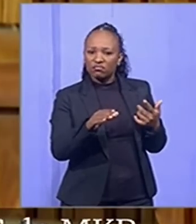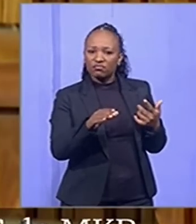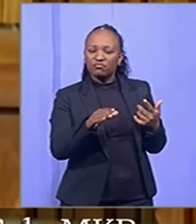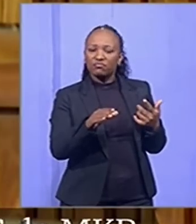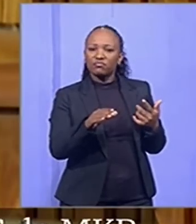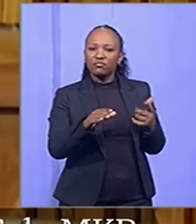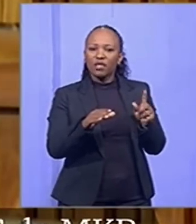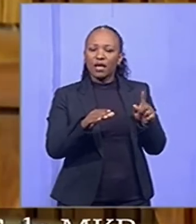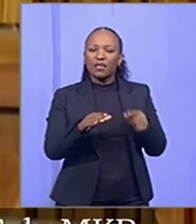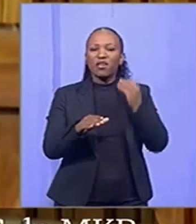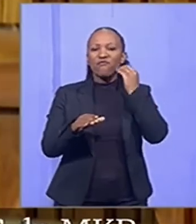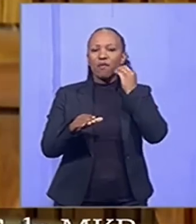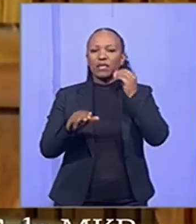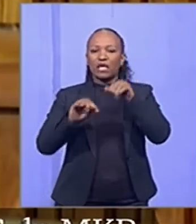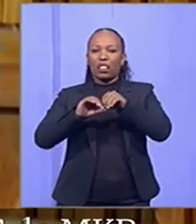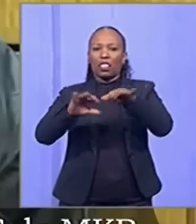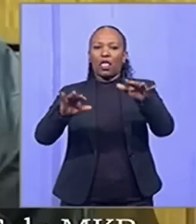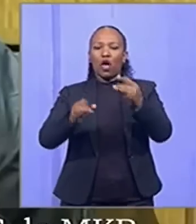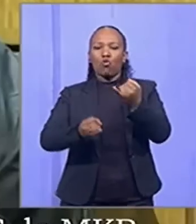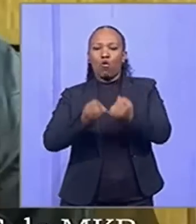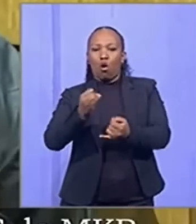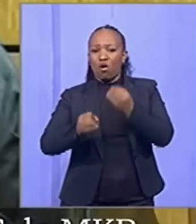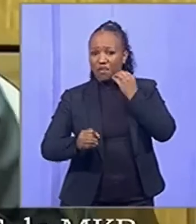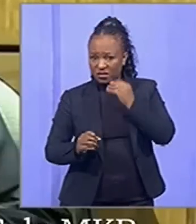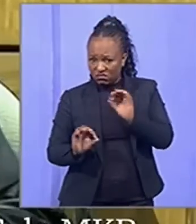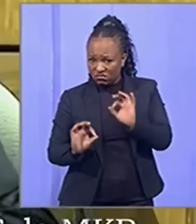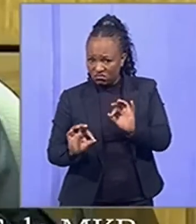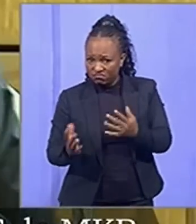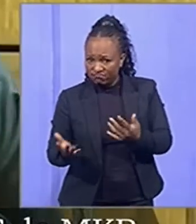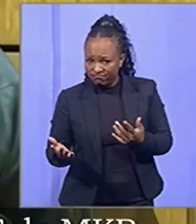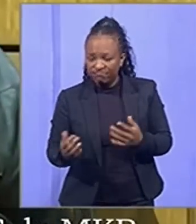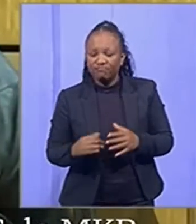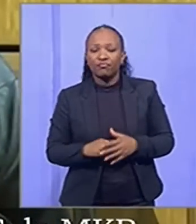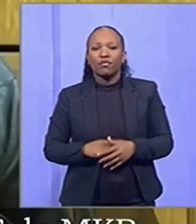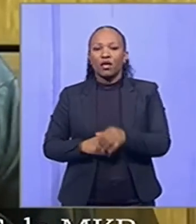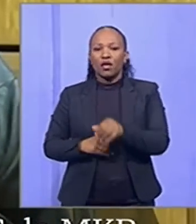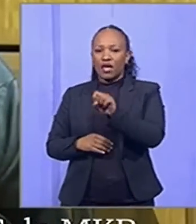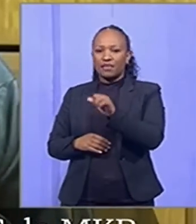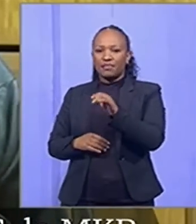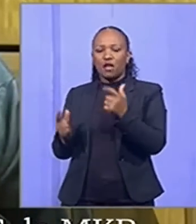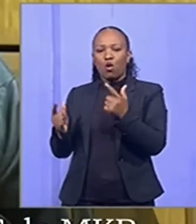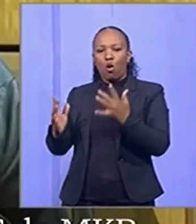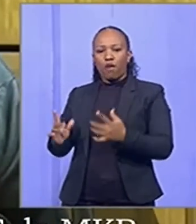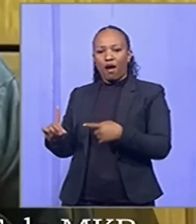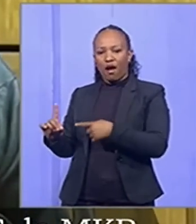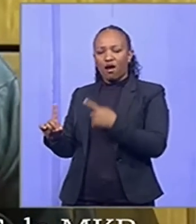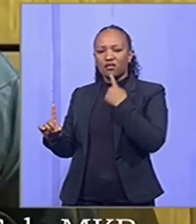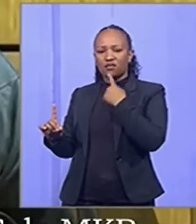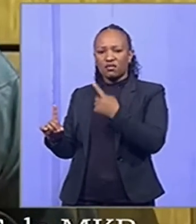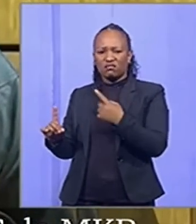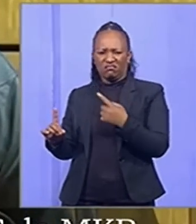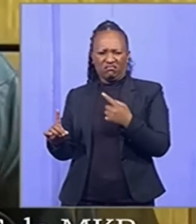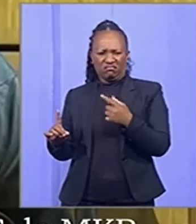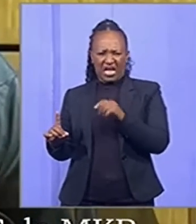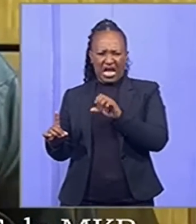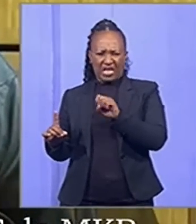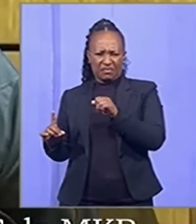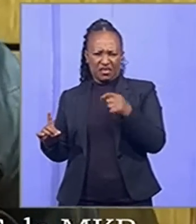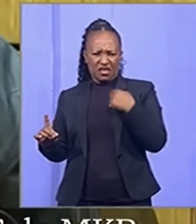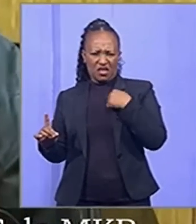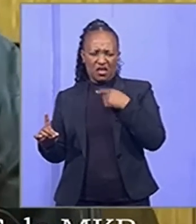give them information that is inaccurate. Leqwetha la SABC lona ha le dumele maikutlo a hore SABC la hlahisa setjhaba ka